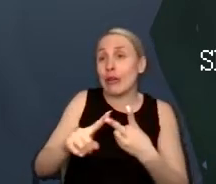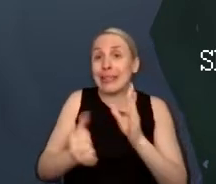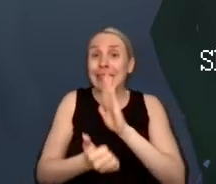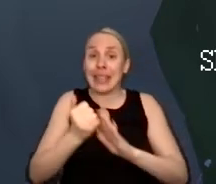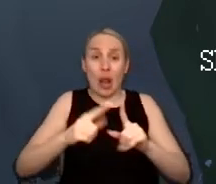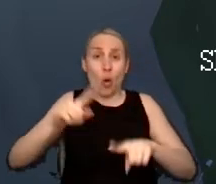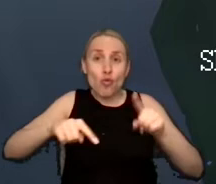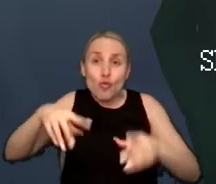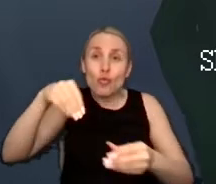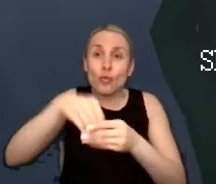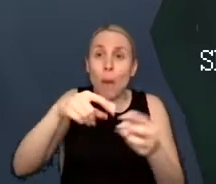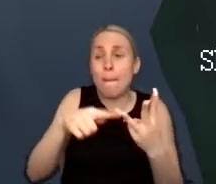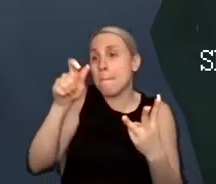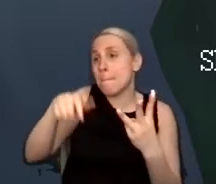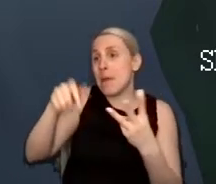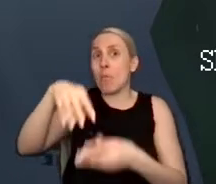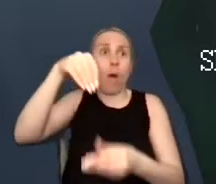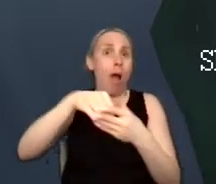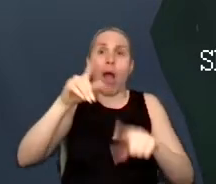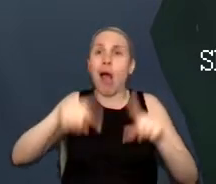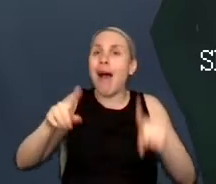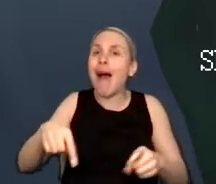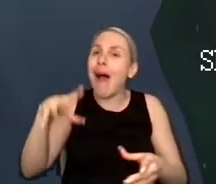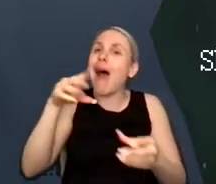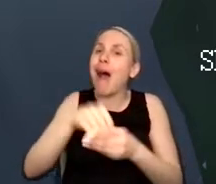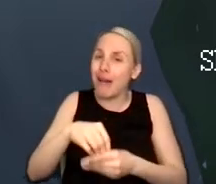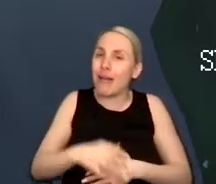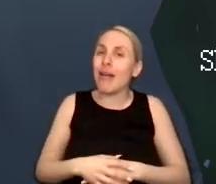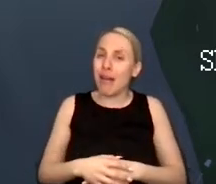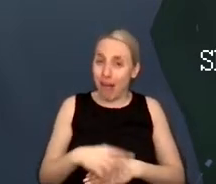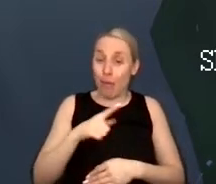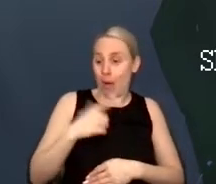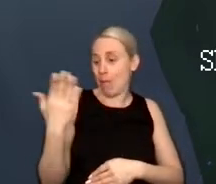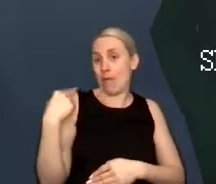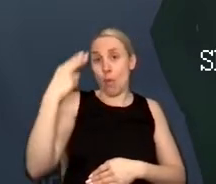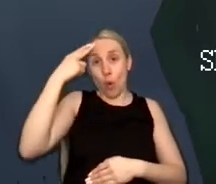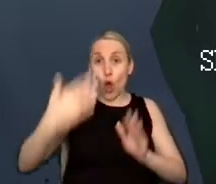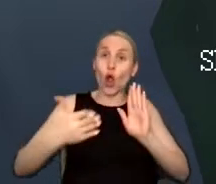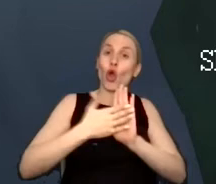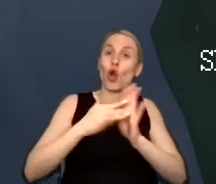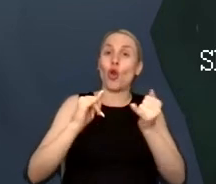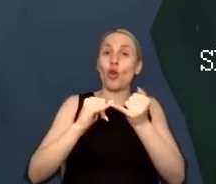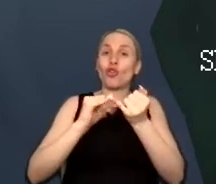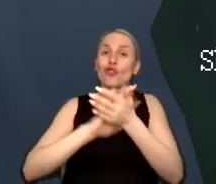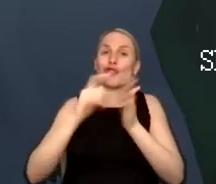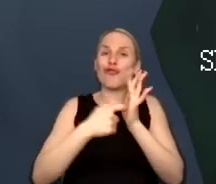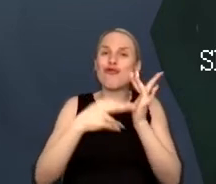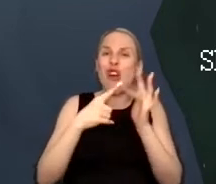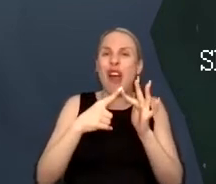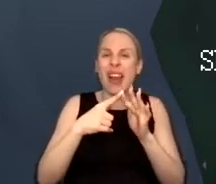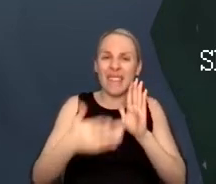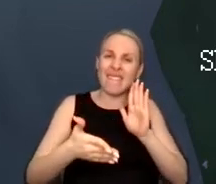and having the shrines with these like fixed gallery displays felt